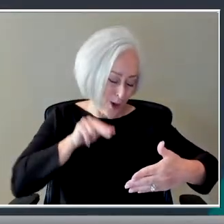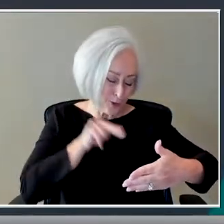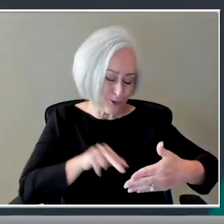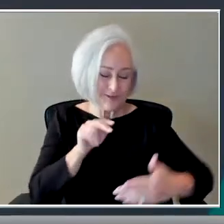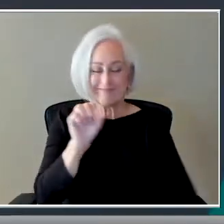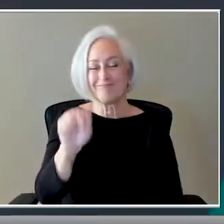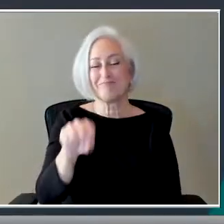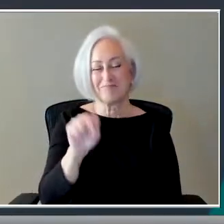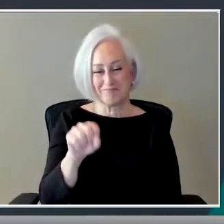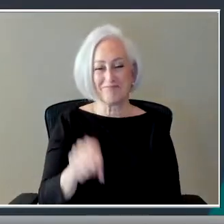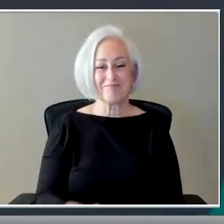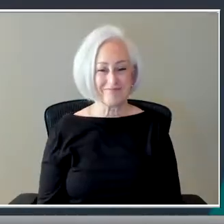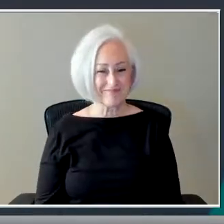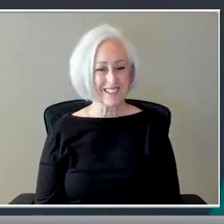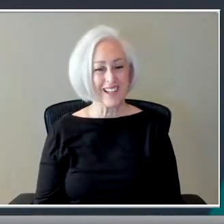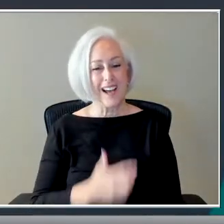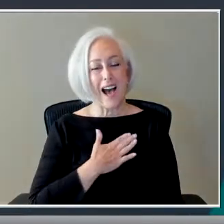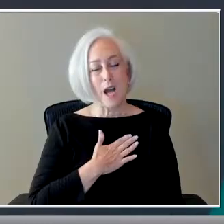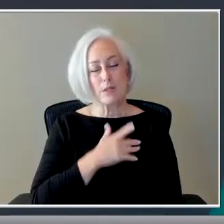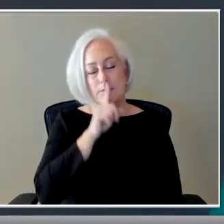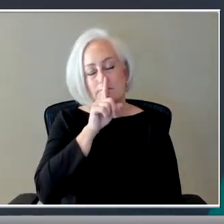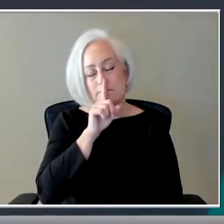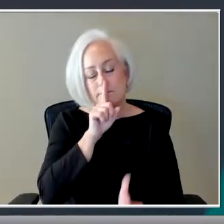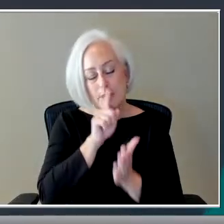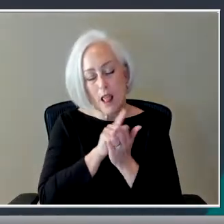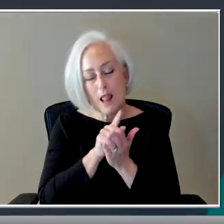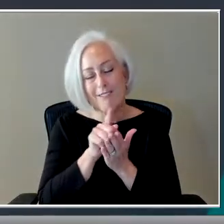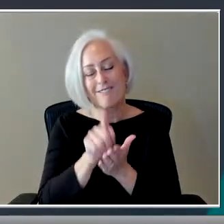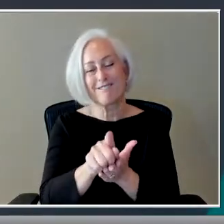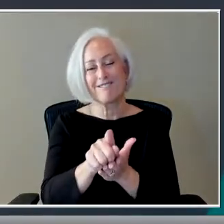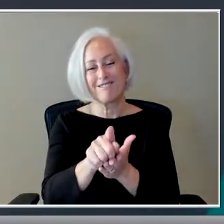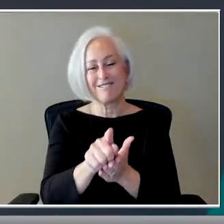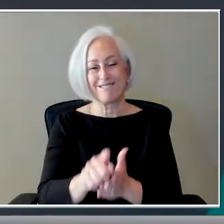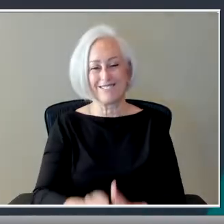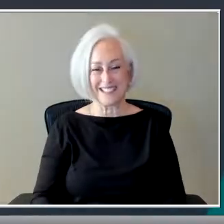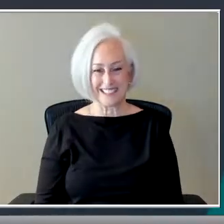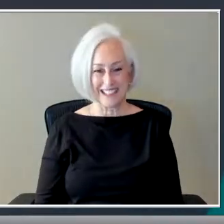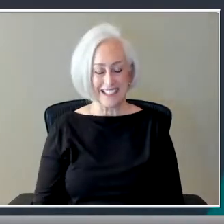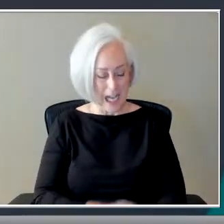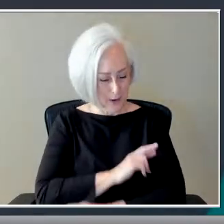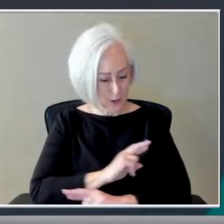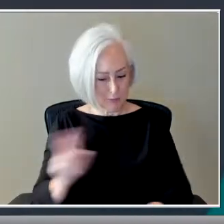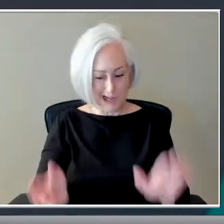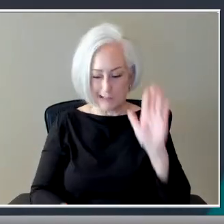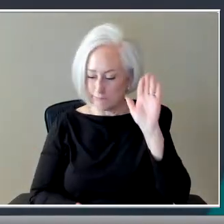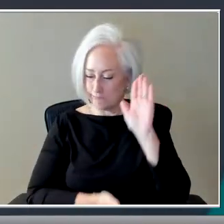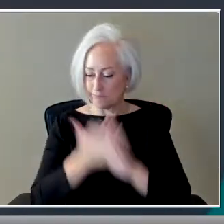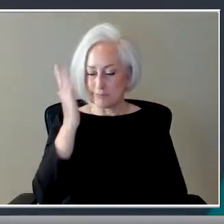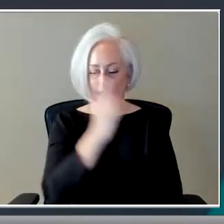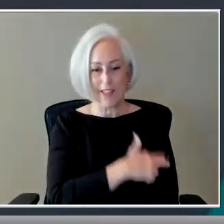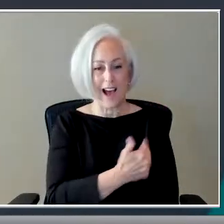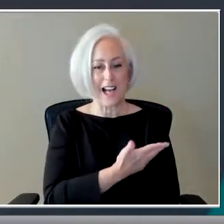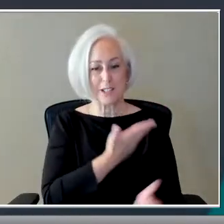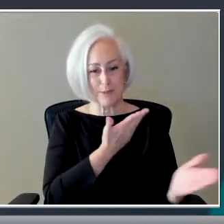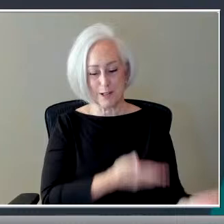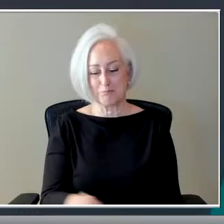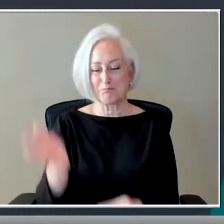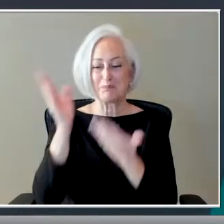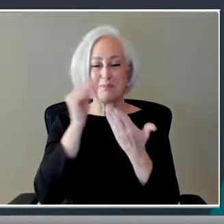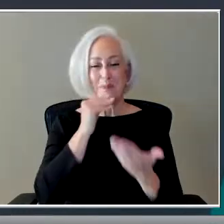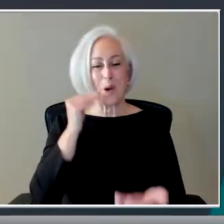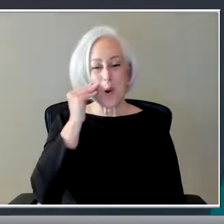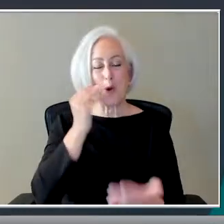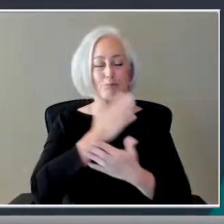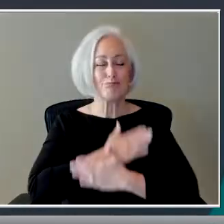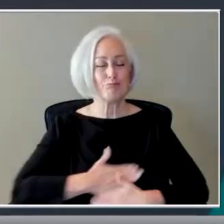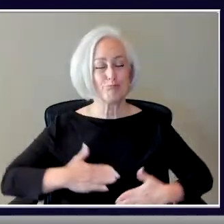100%, yes. I was so in love. I was ready, to be out of the hospital and just bring her home and enjoy